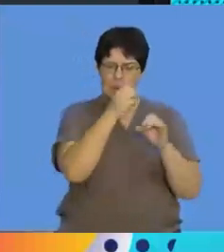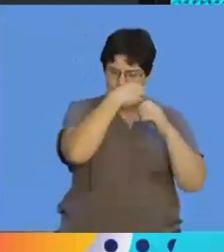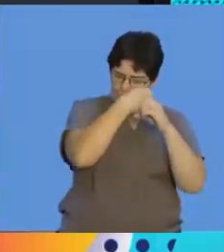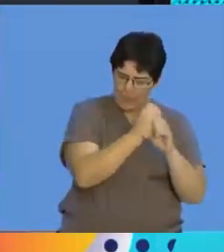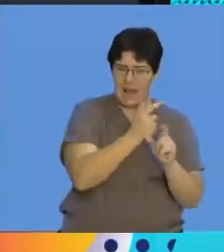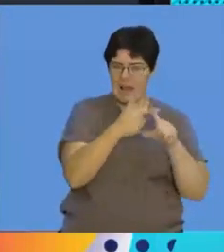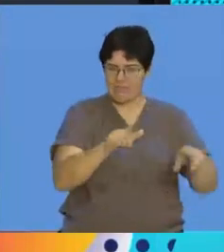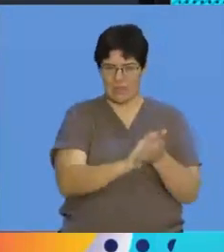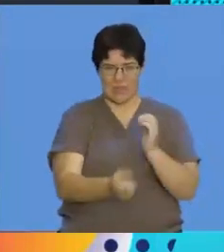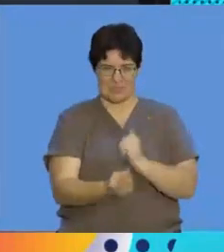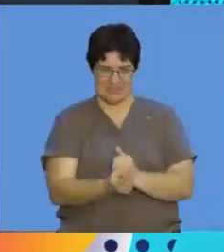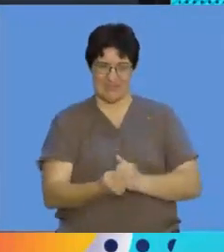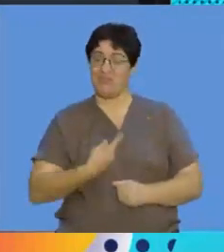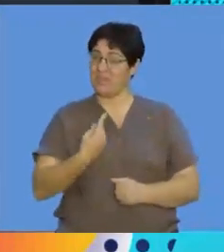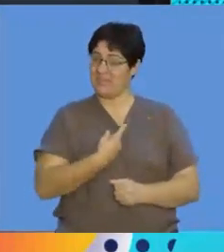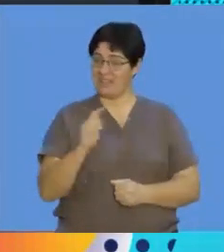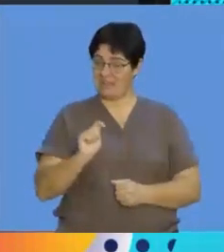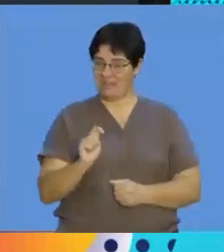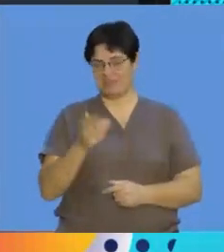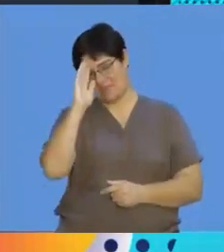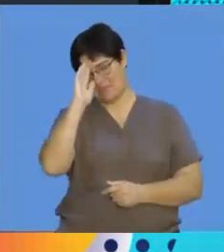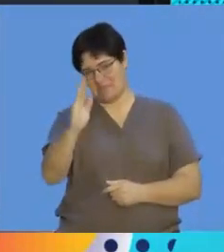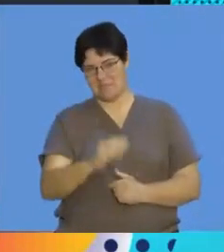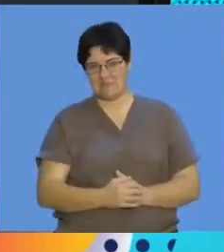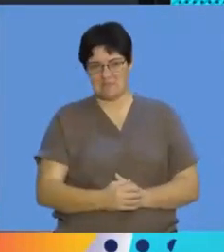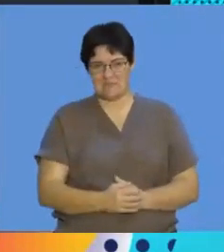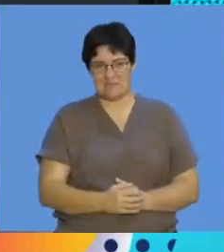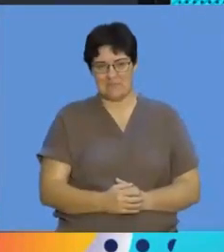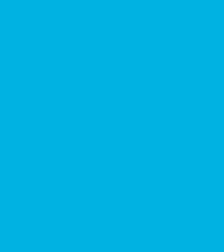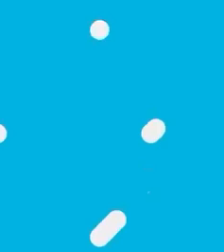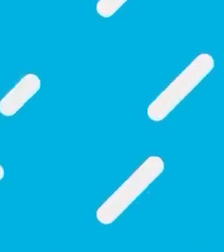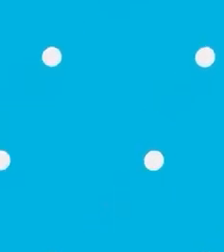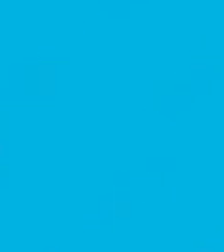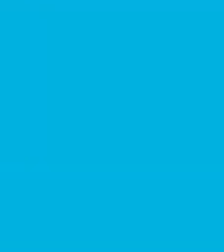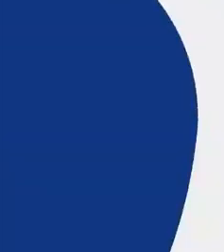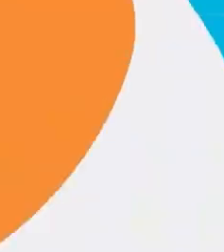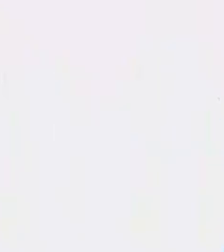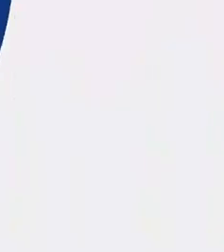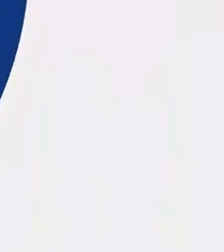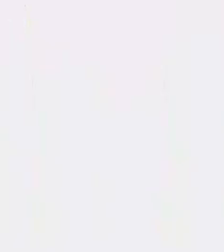From myself, Temba Ncube, cheers and bye-bye for now.